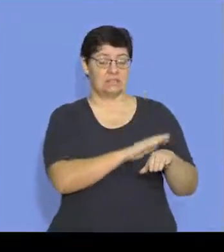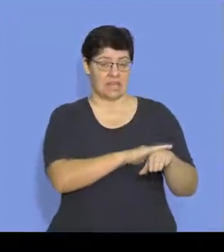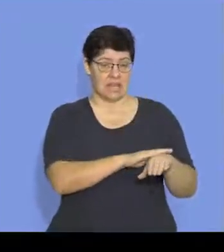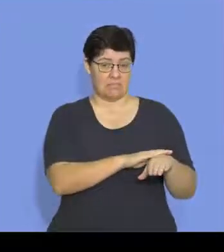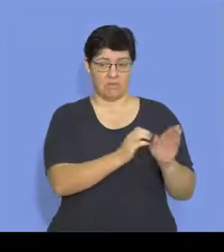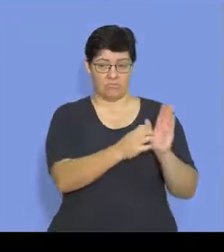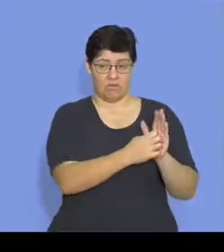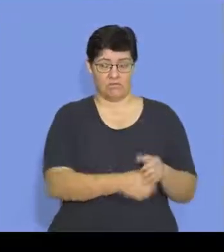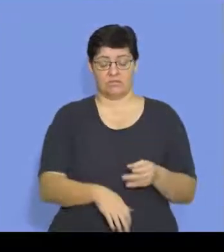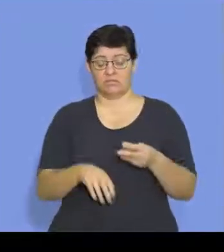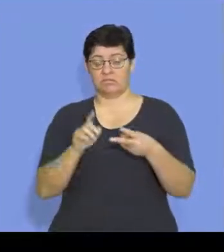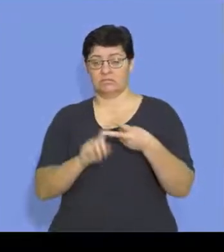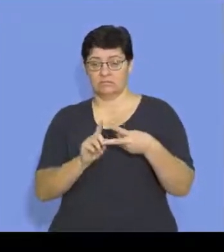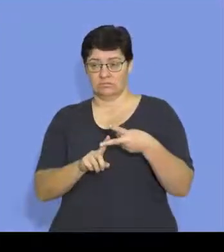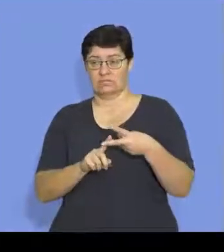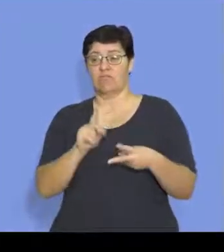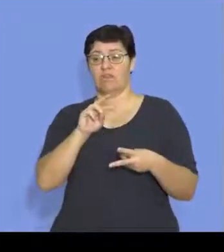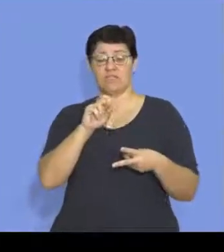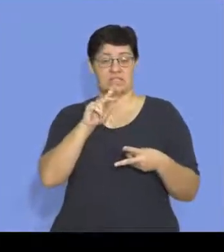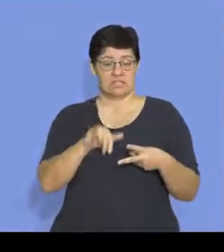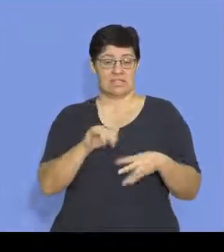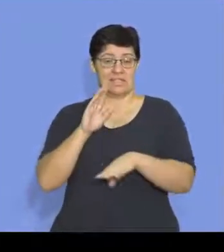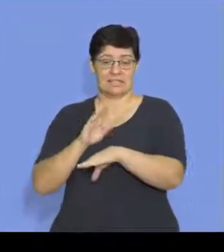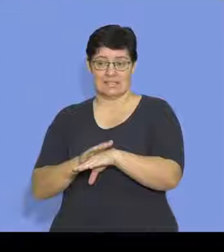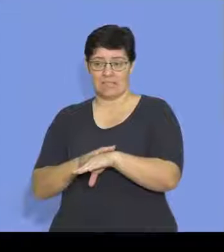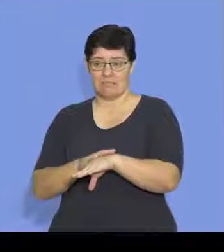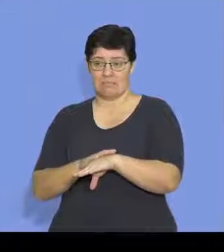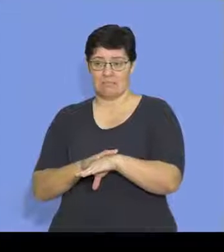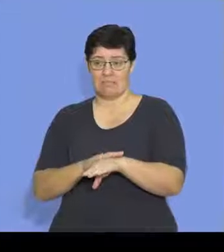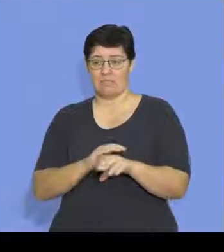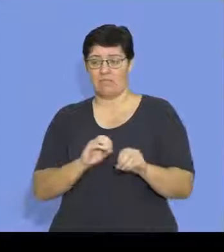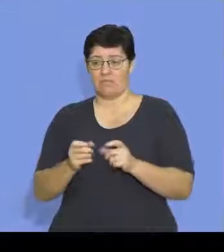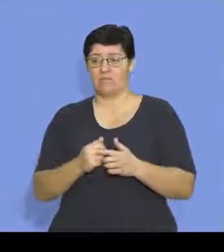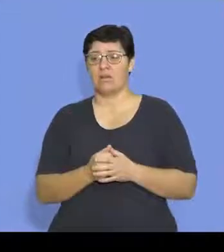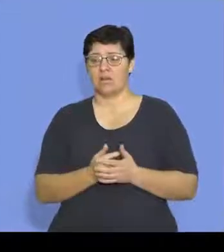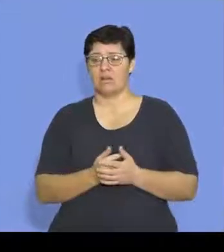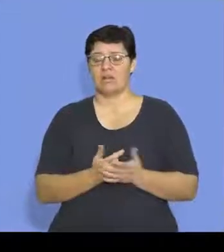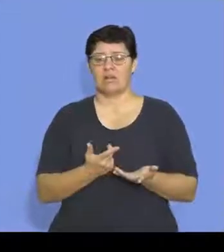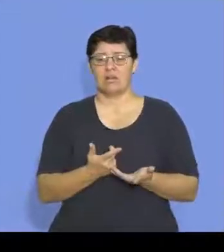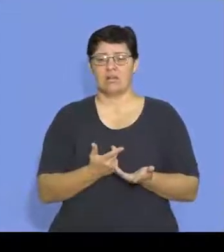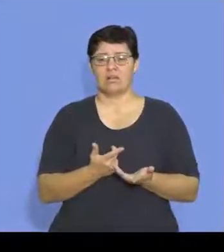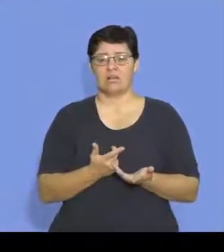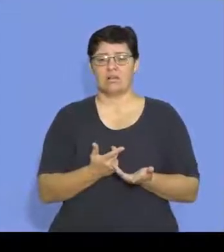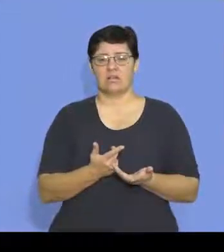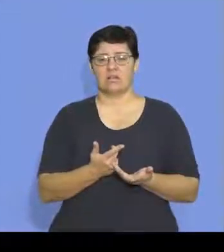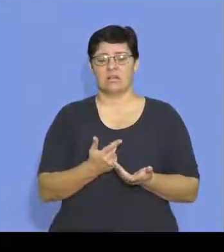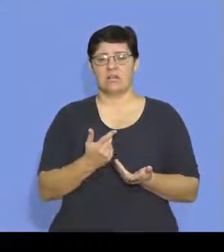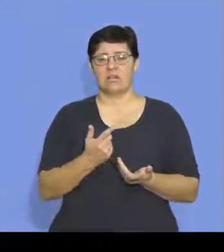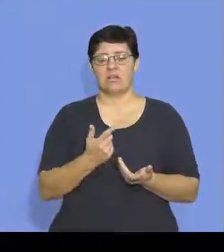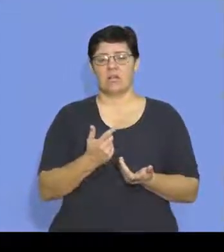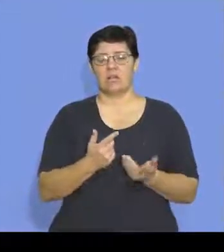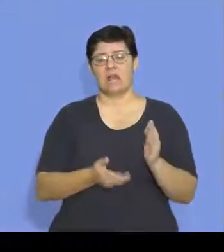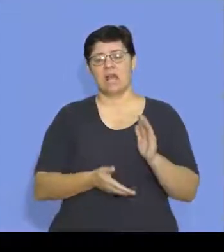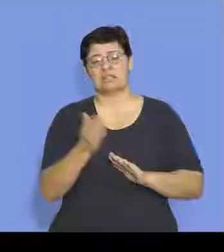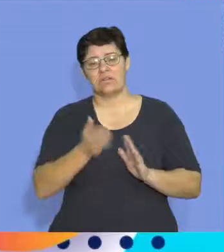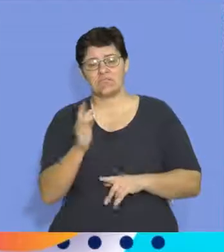are always straight lines. And then the nicest out of all of them is acceleration versus time, because the